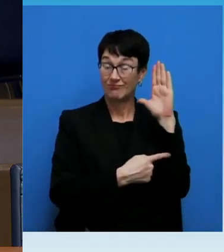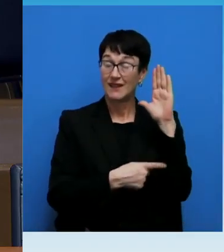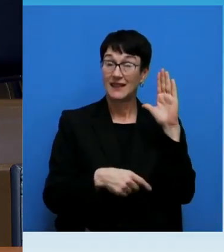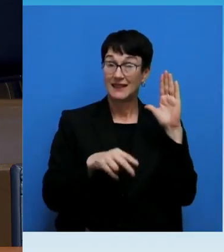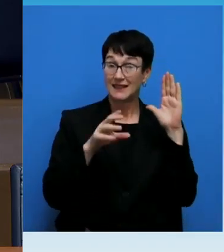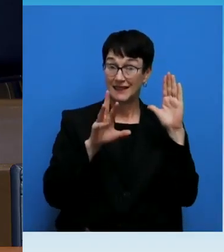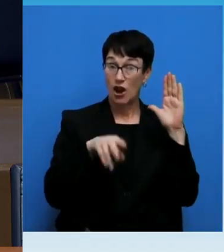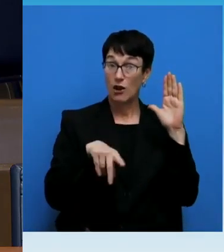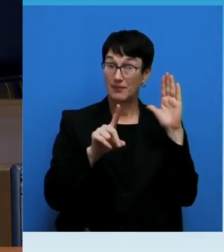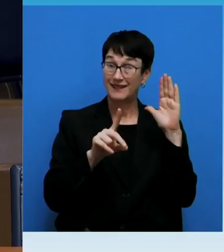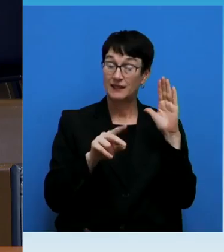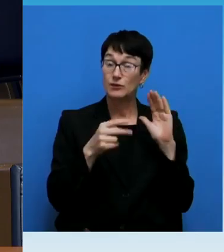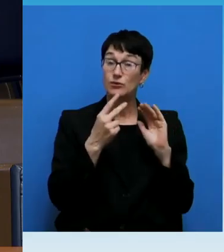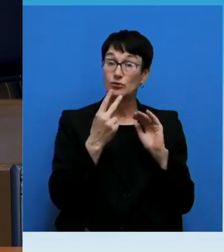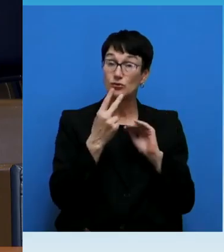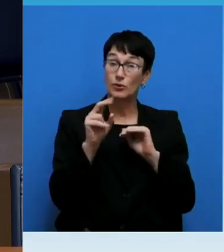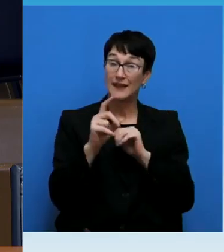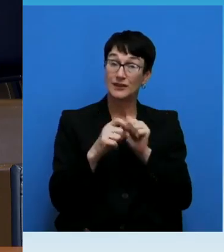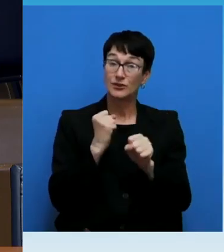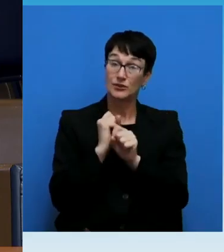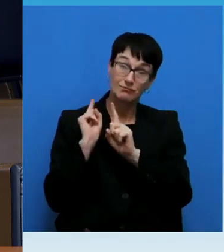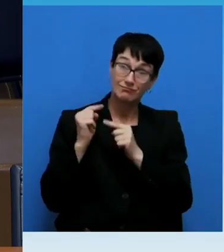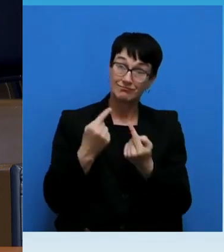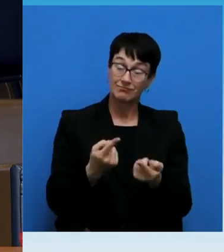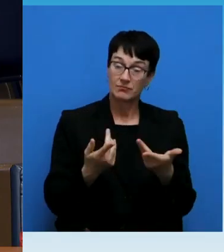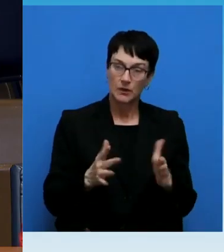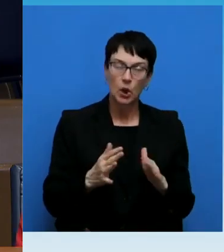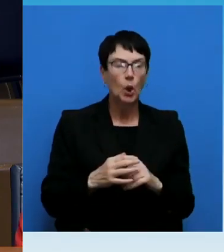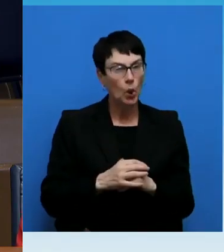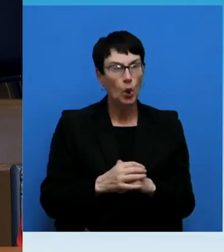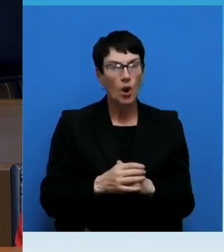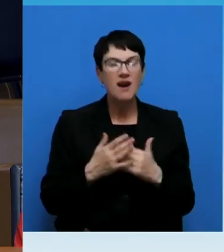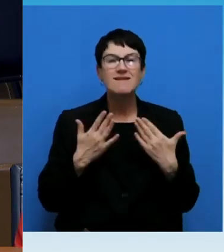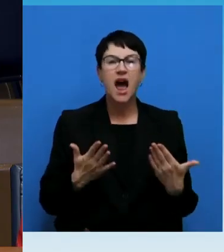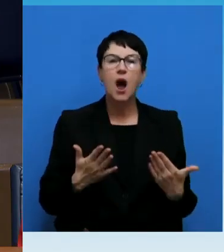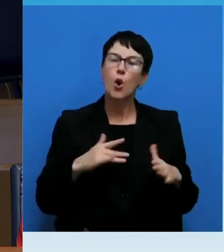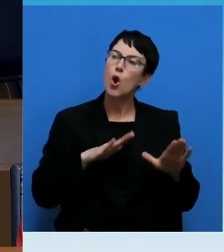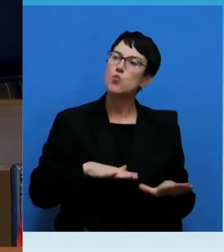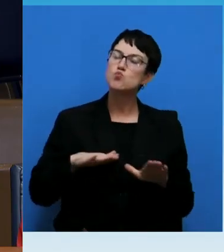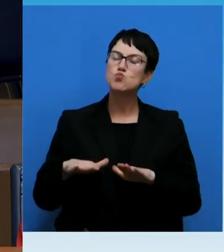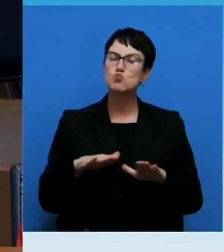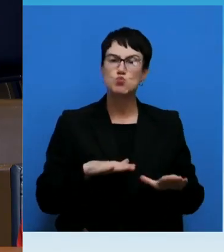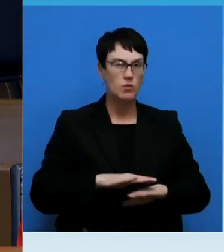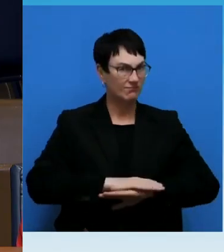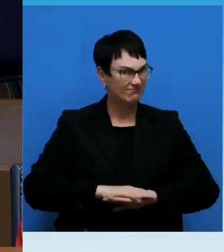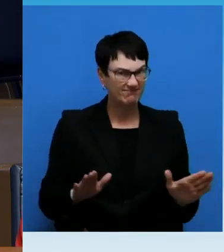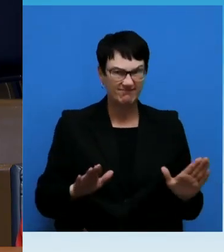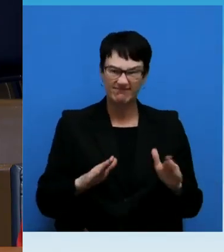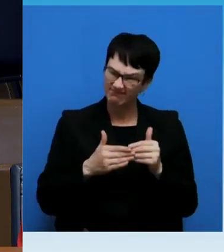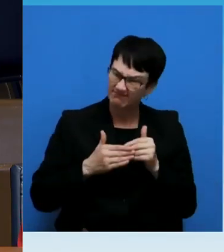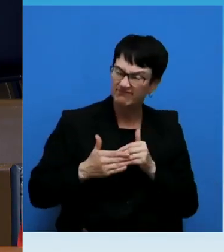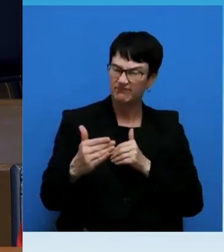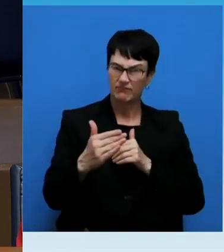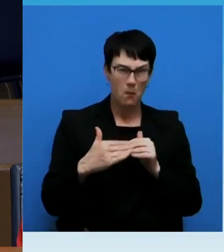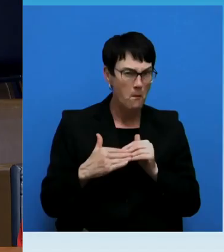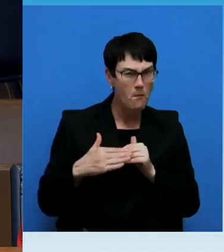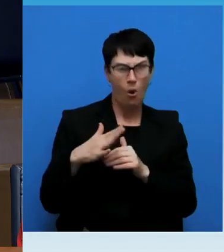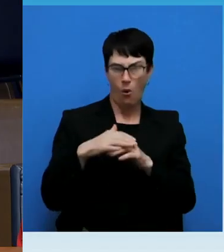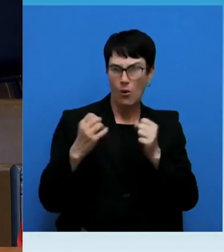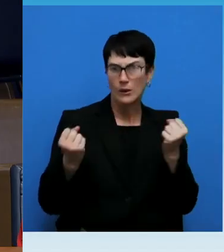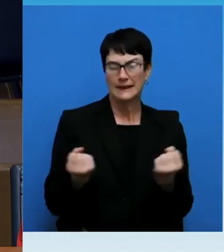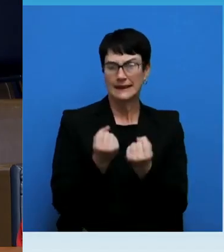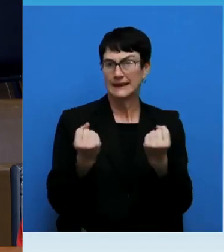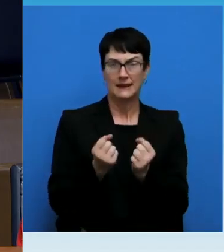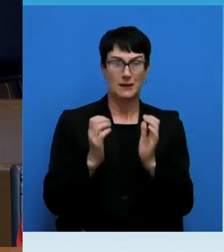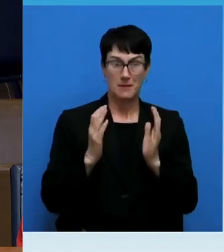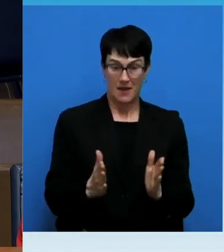We must move beyond commitments to concrete actions that transform lives. This requires strengthening partnerships, particularly with organizations